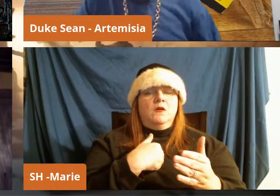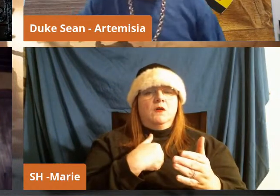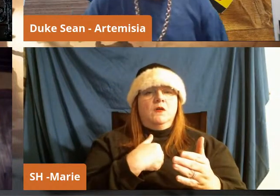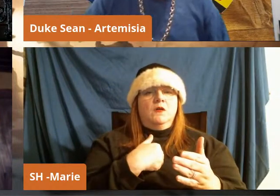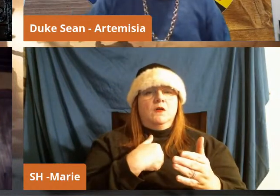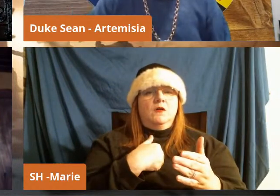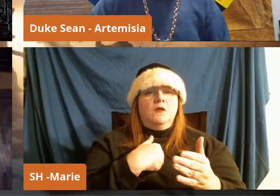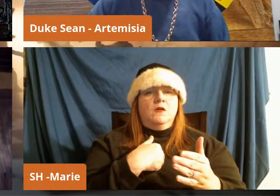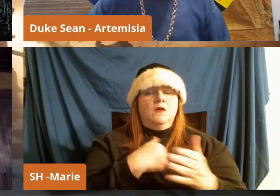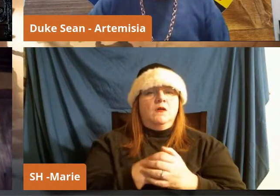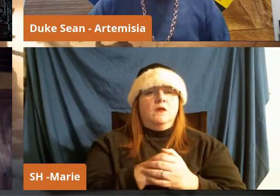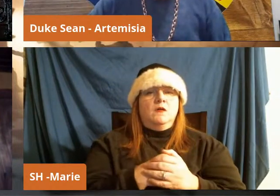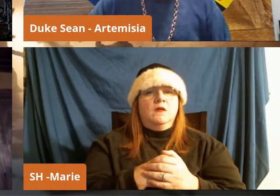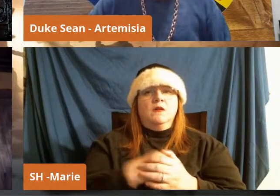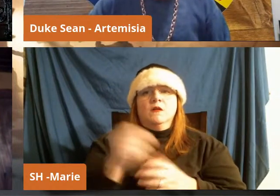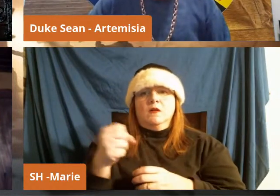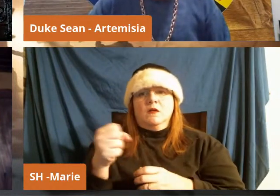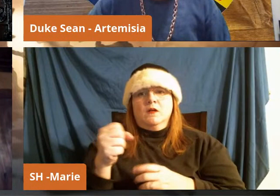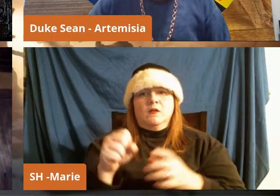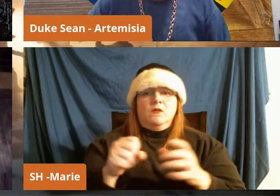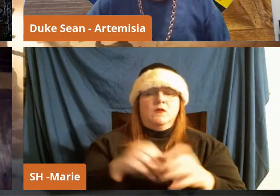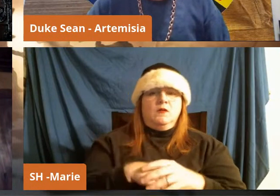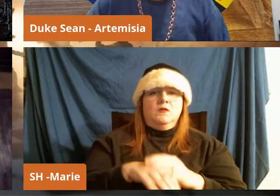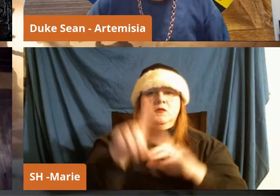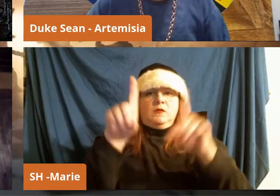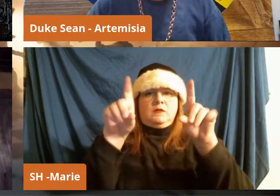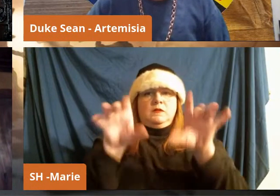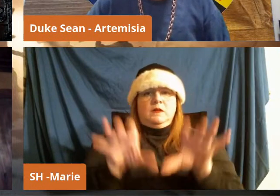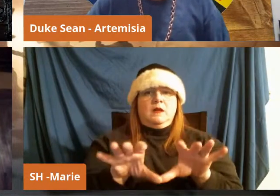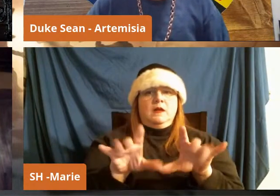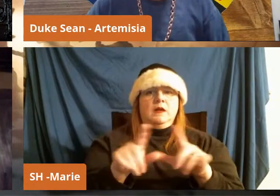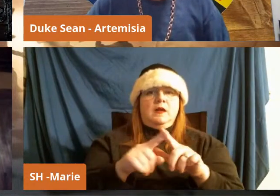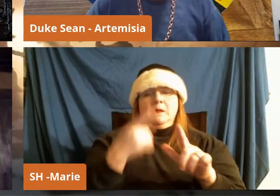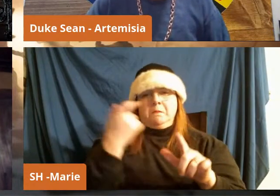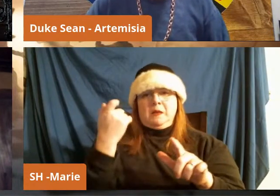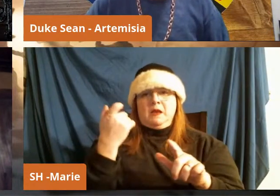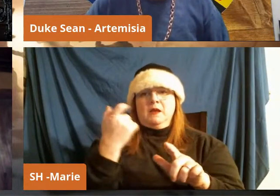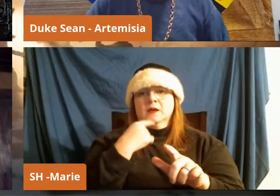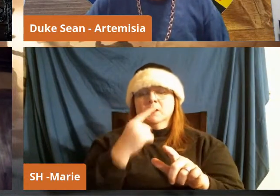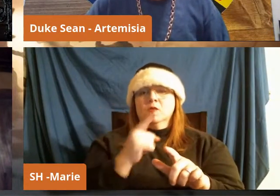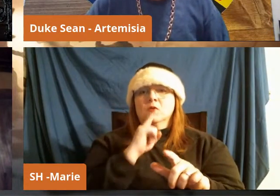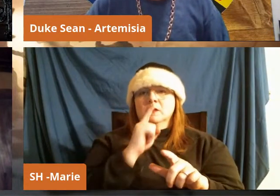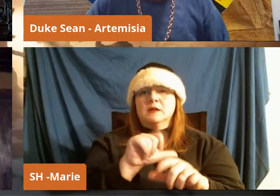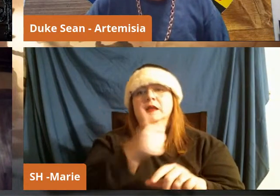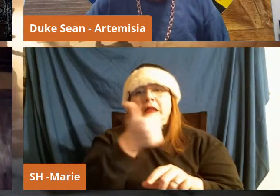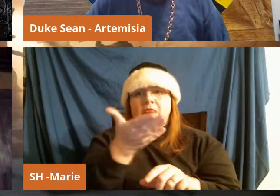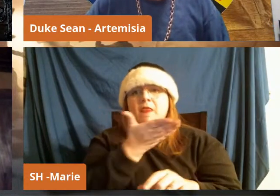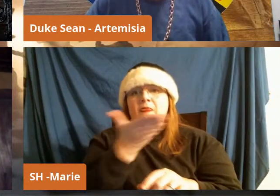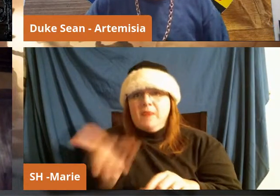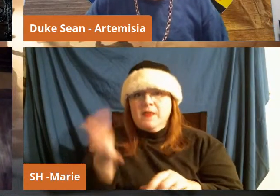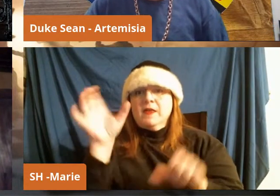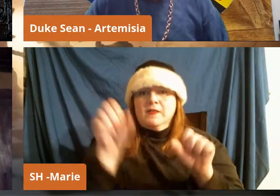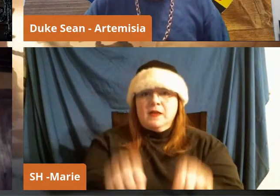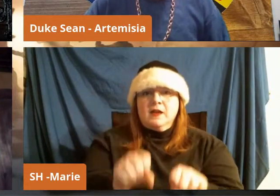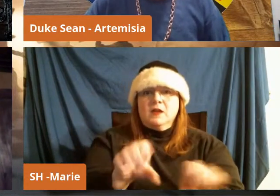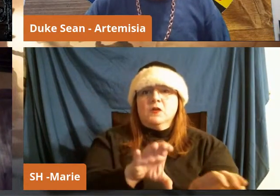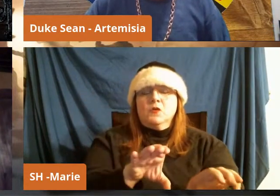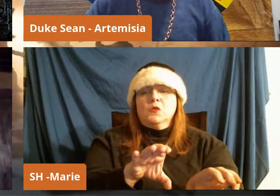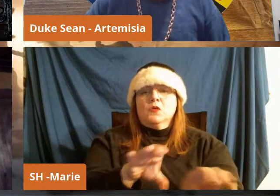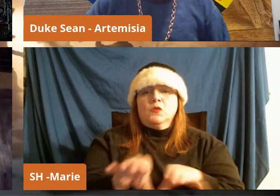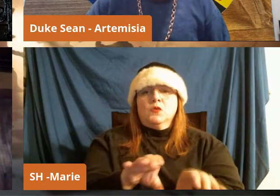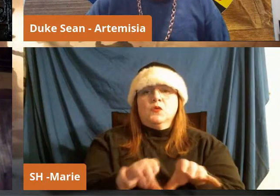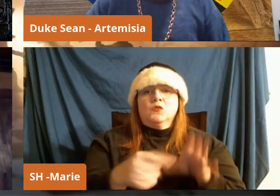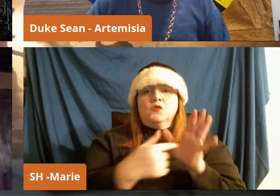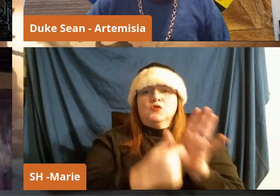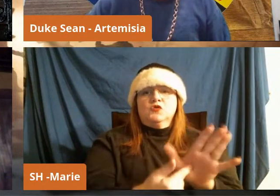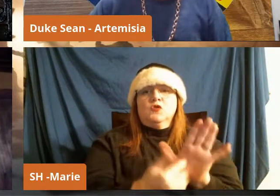passed. Yeah, they went up there and did the test because it was another thing that they could do to